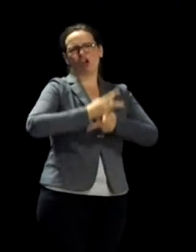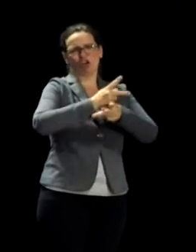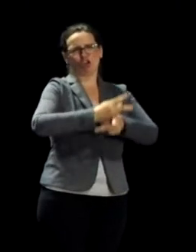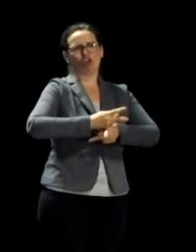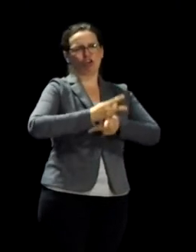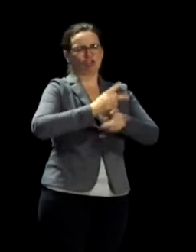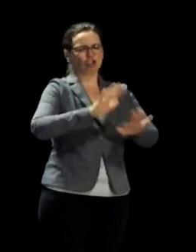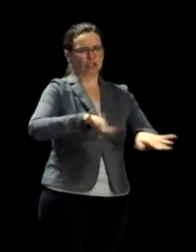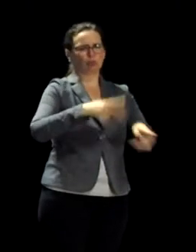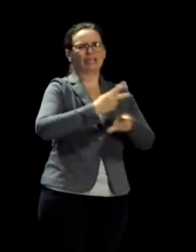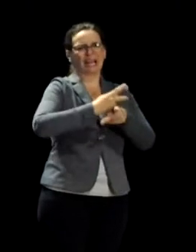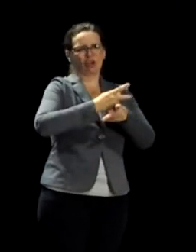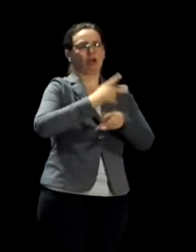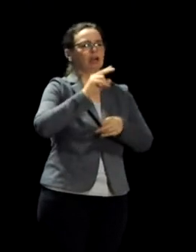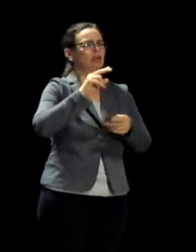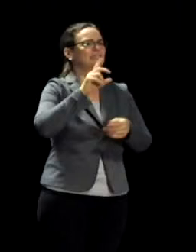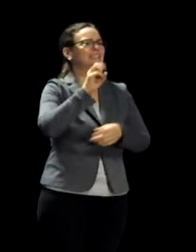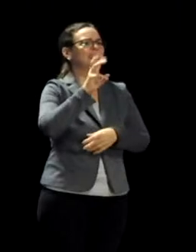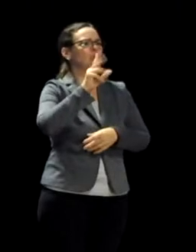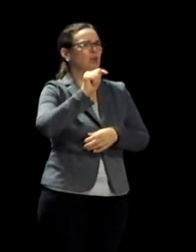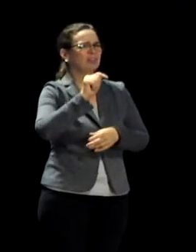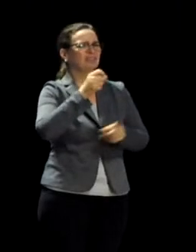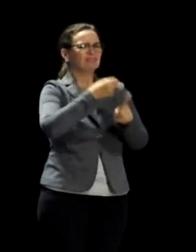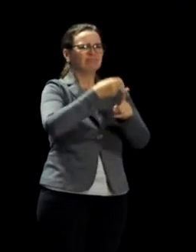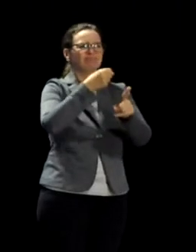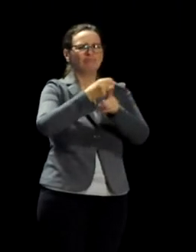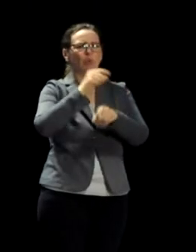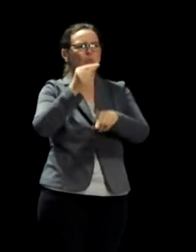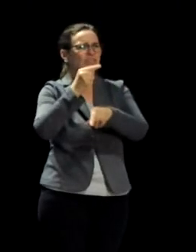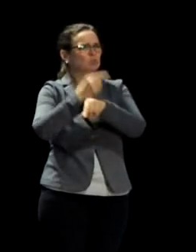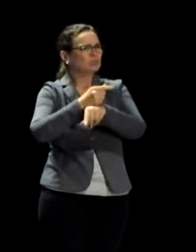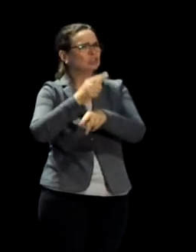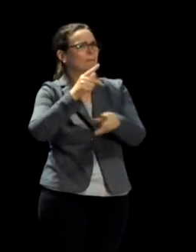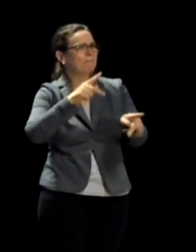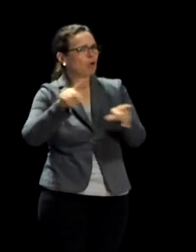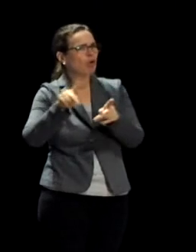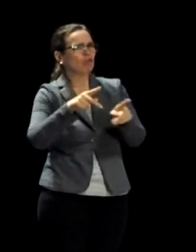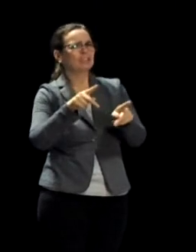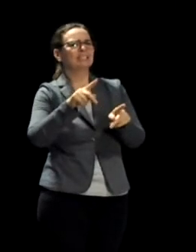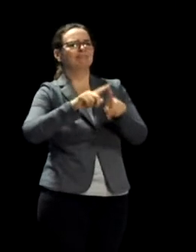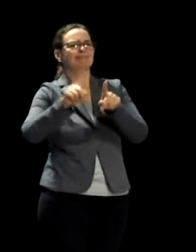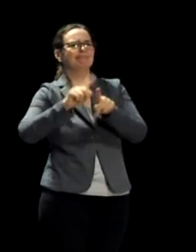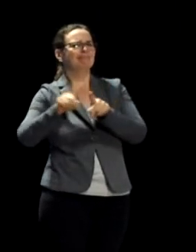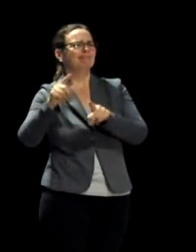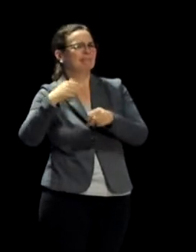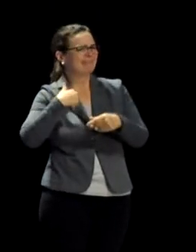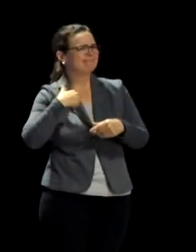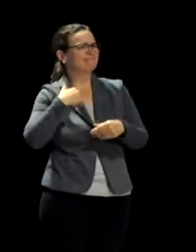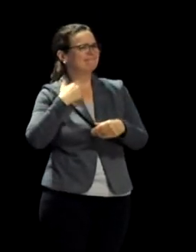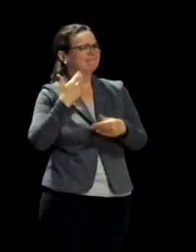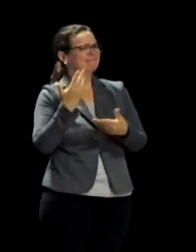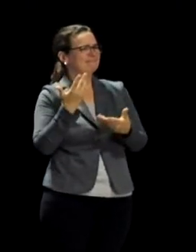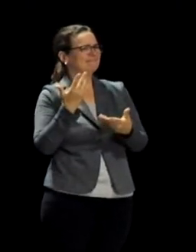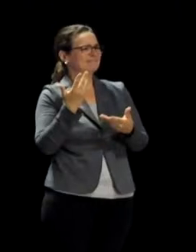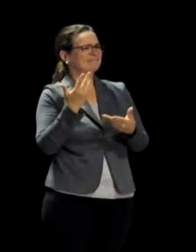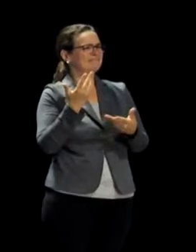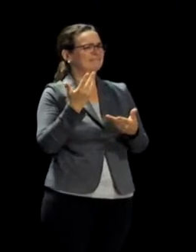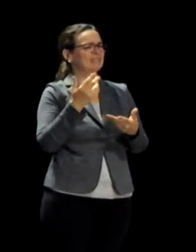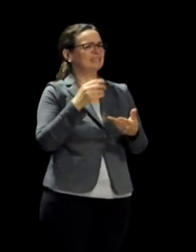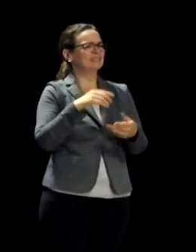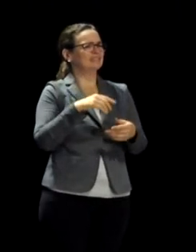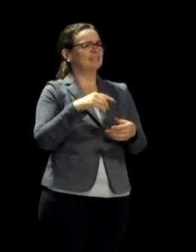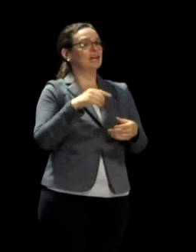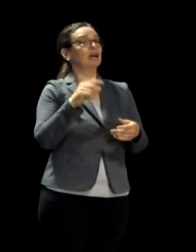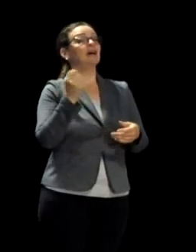I've read in the newspaper about the DeWitt situation than I do from the health department.